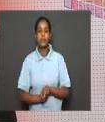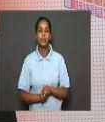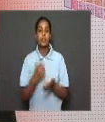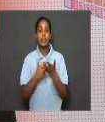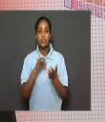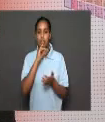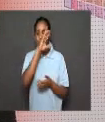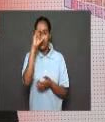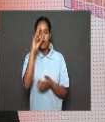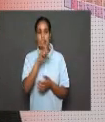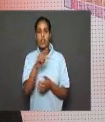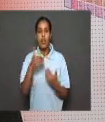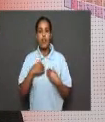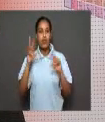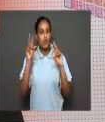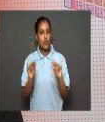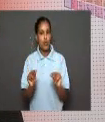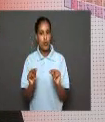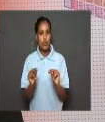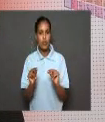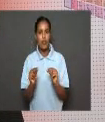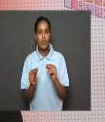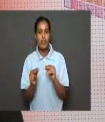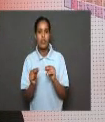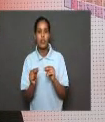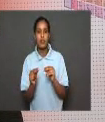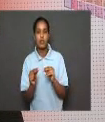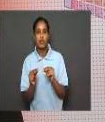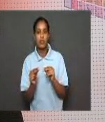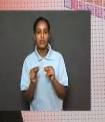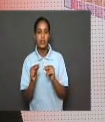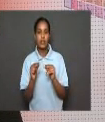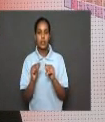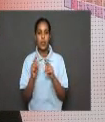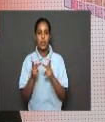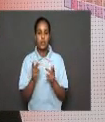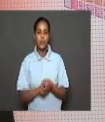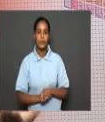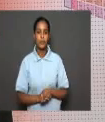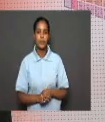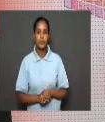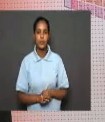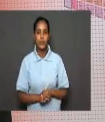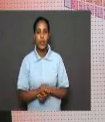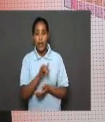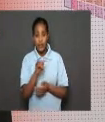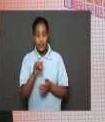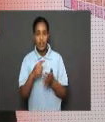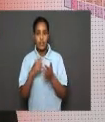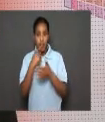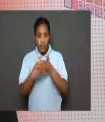This is because they have no firm bonds holding them in place. As a